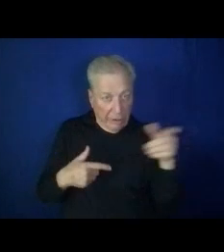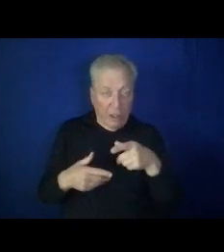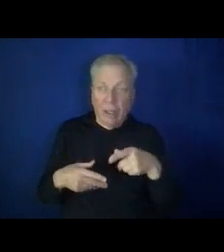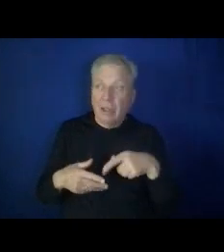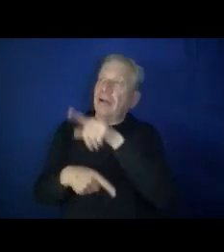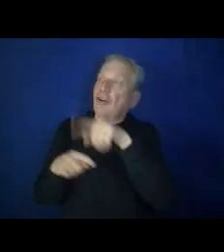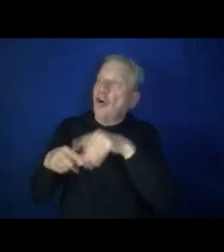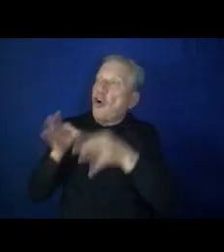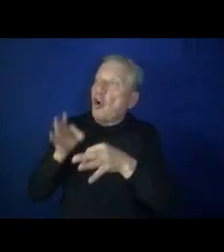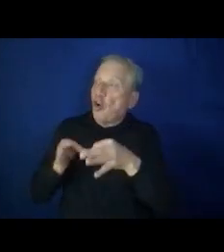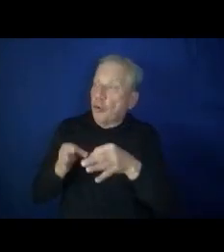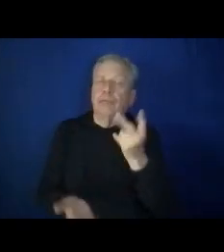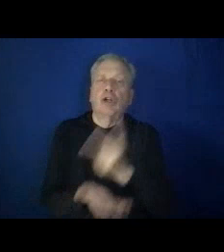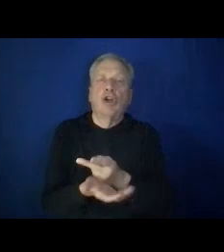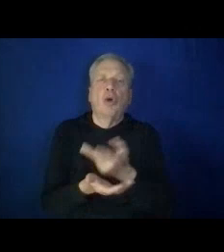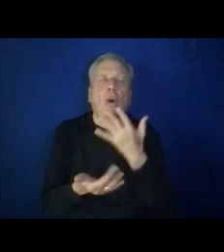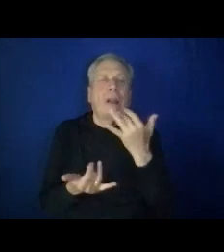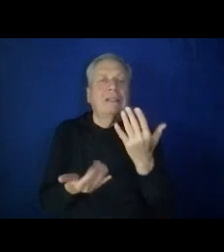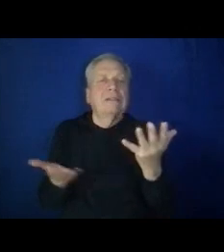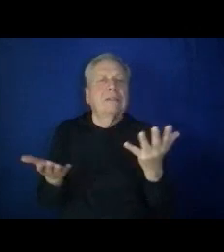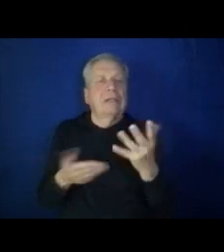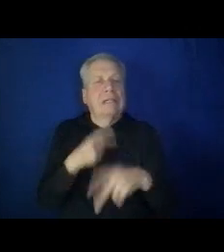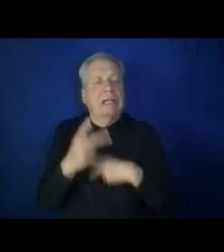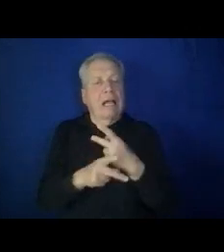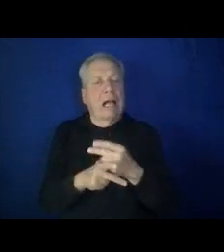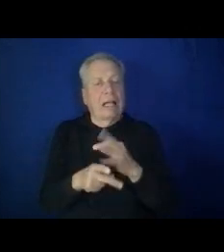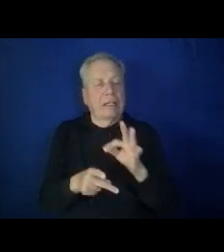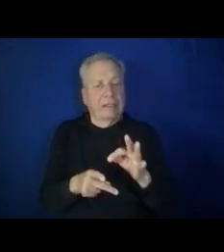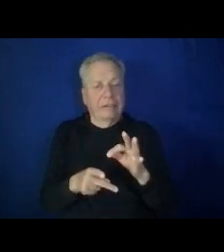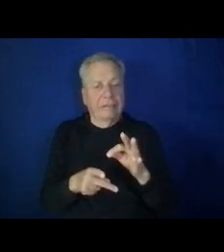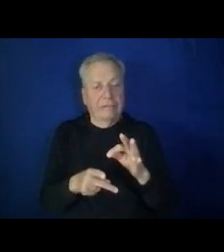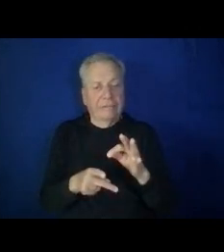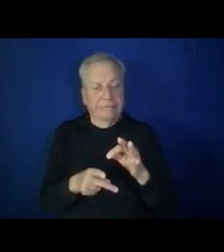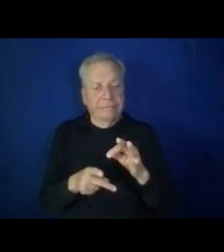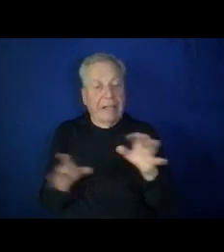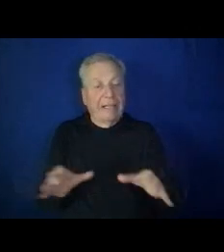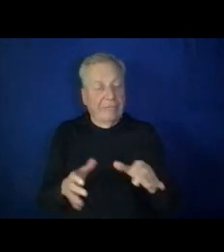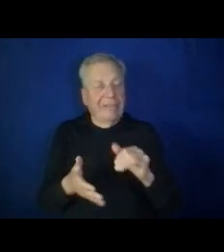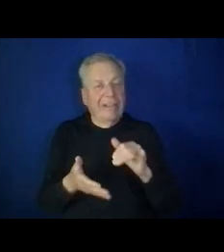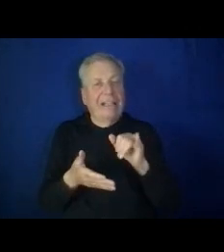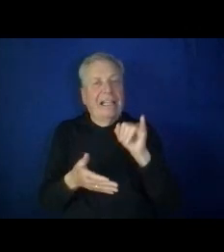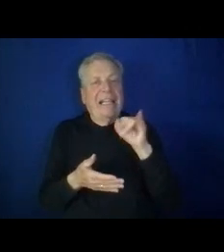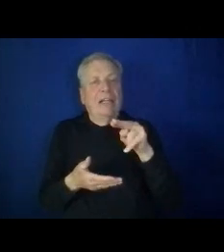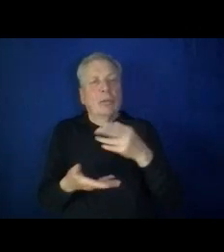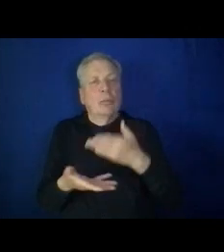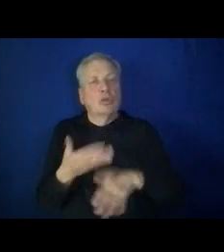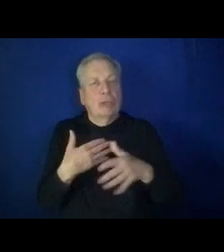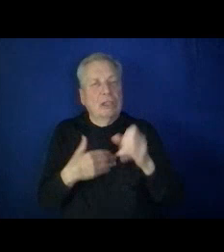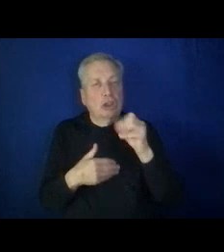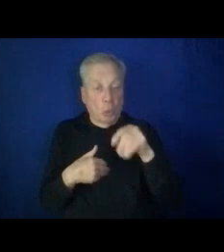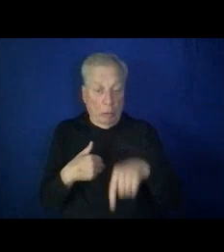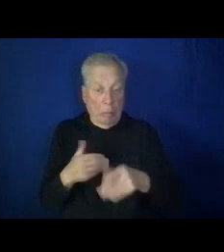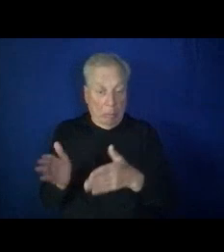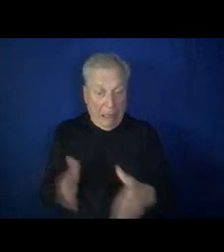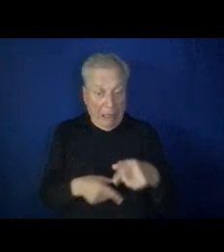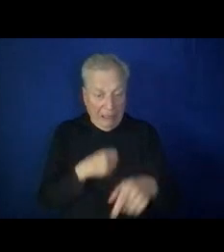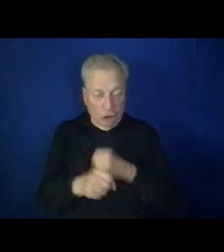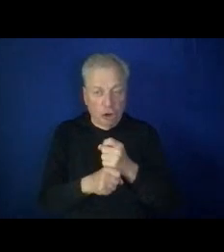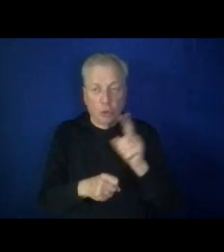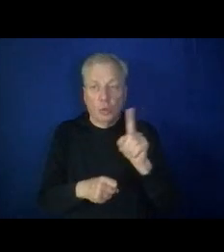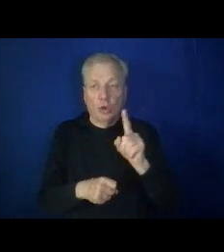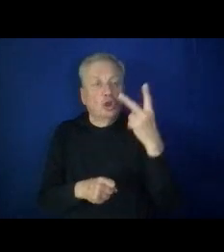things was connectivity and the potential for inbreeding. So there's a plan this year where 2 grizzlies